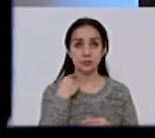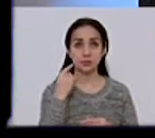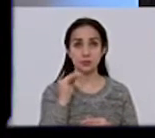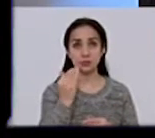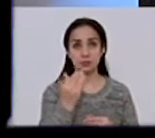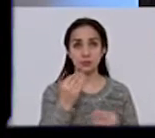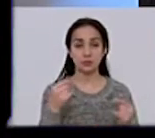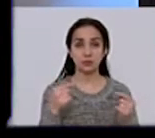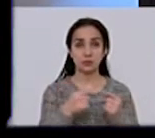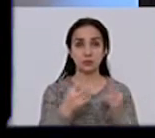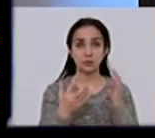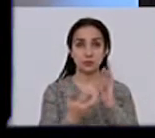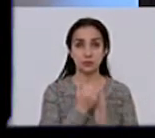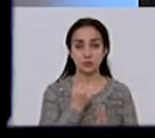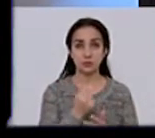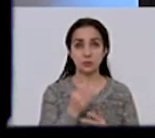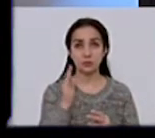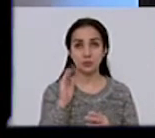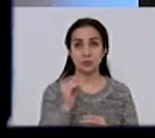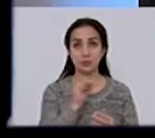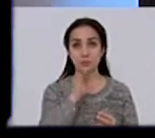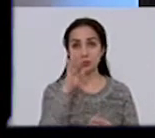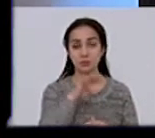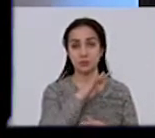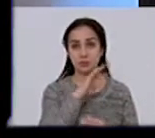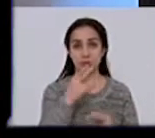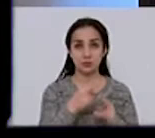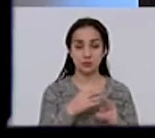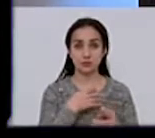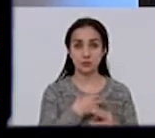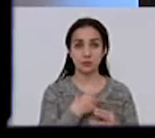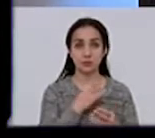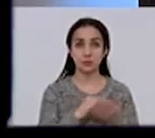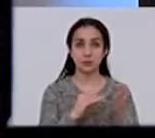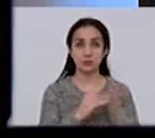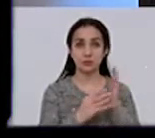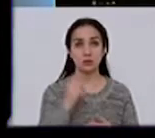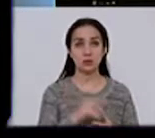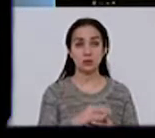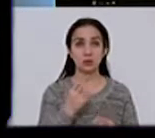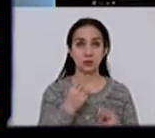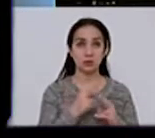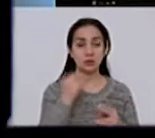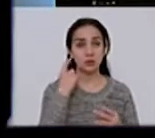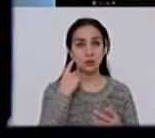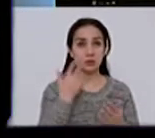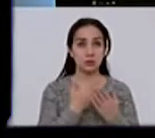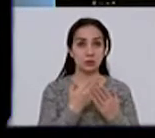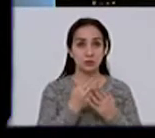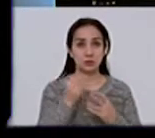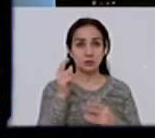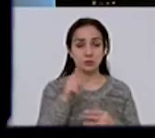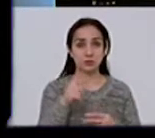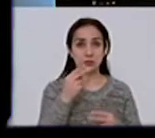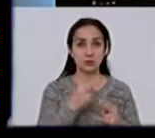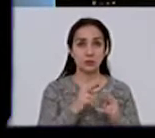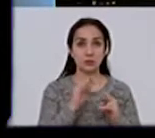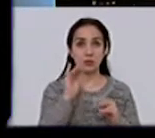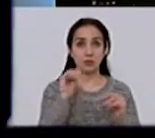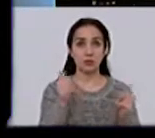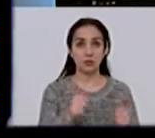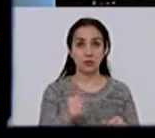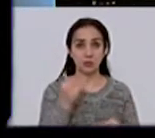qiymatlarini aniqlab olamiz va jadval asosida yozib oldik. Ushbu taqribiy integrallash